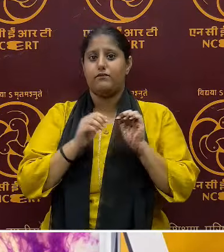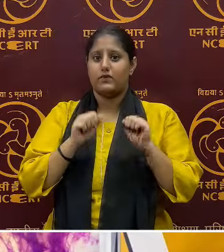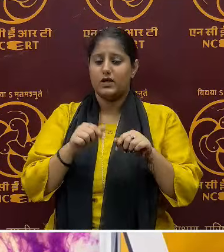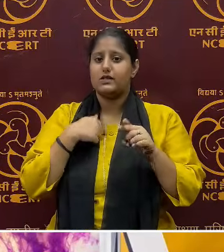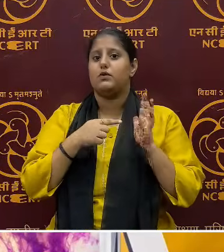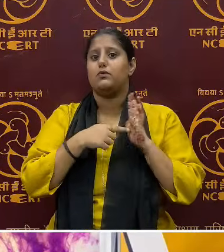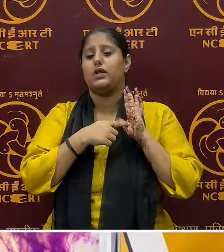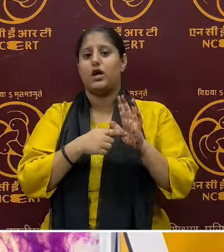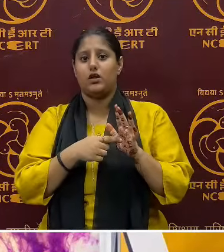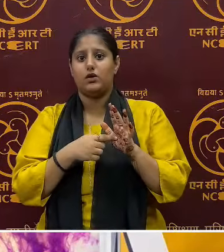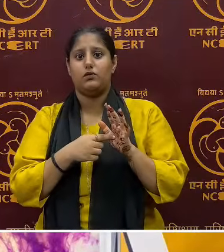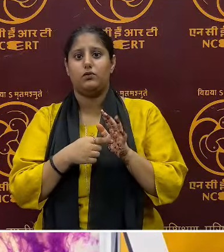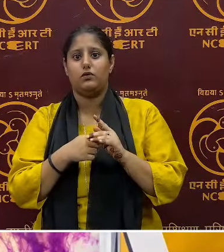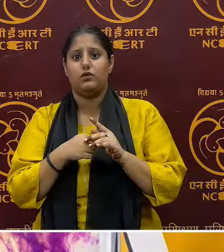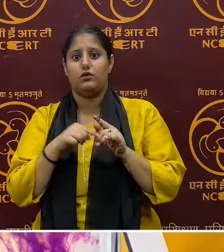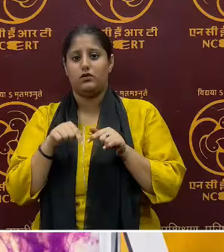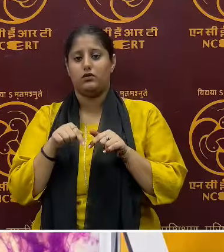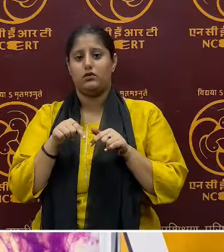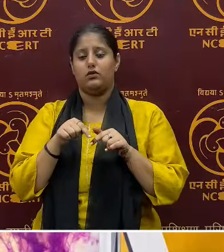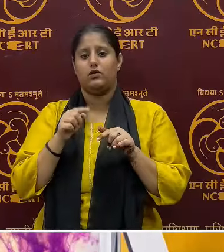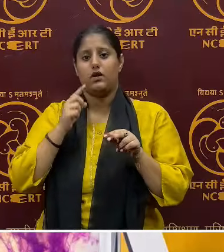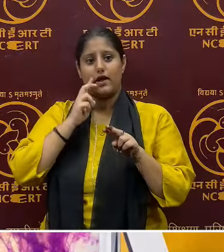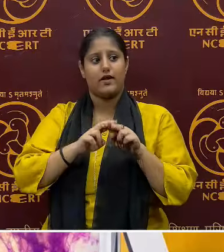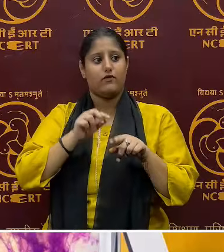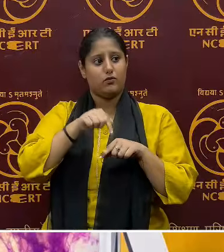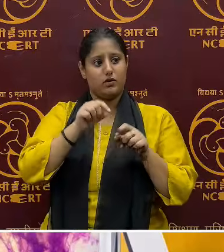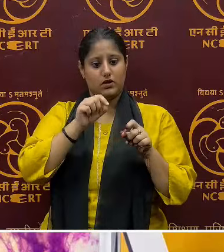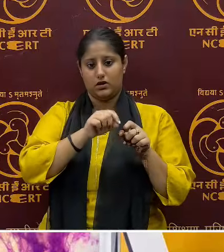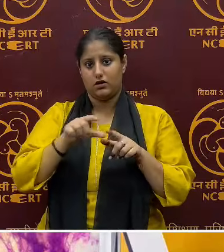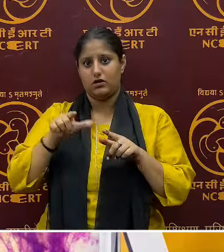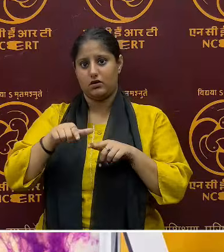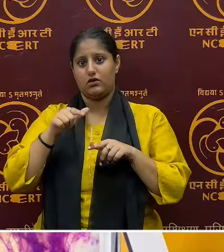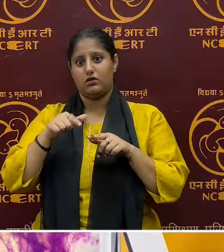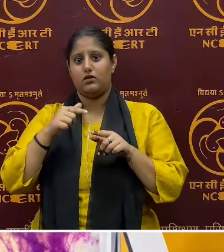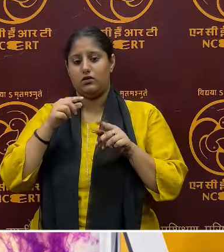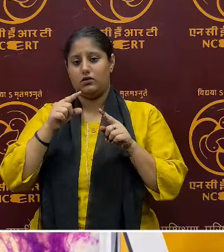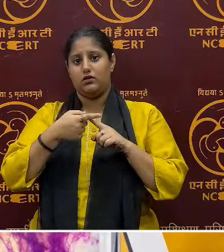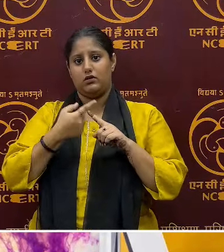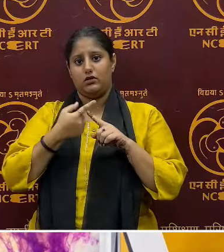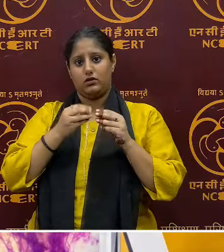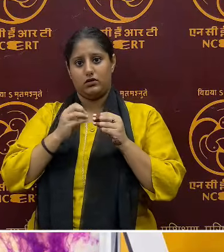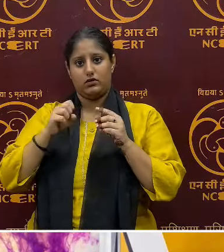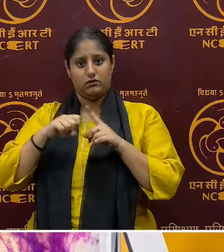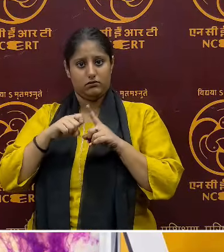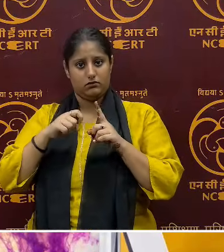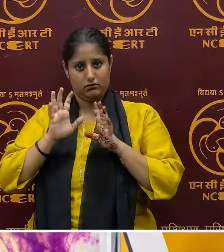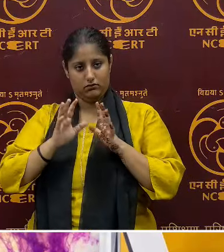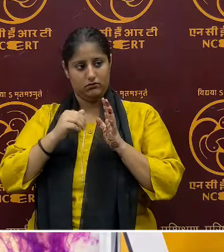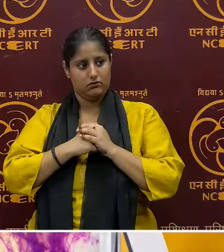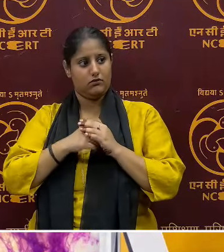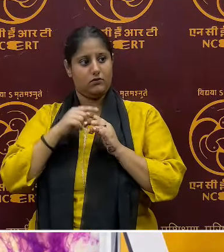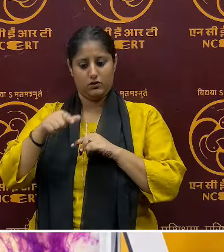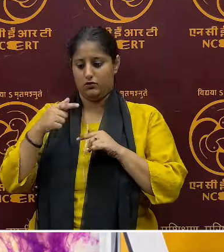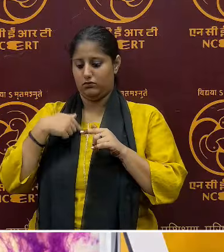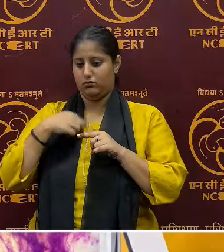that. Here, when you click on this view all textbooks and when you